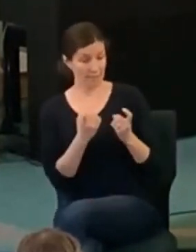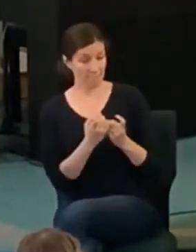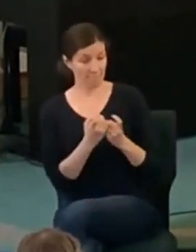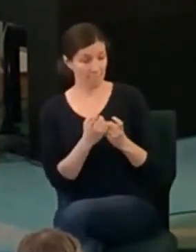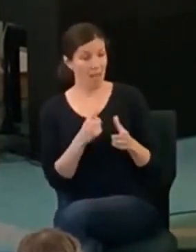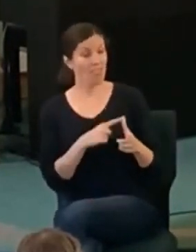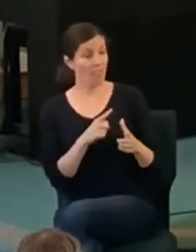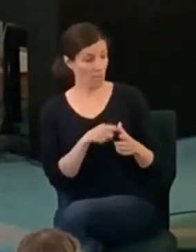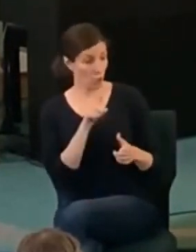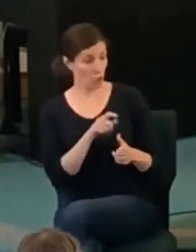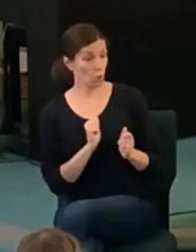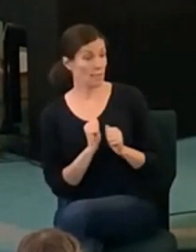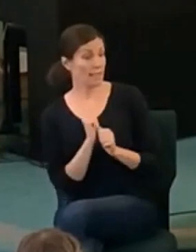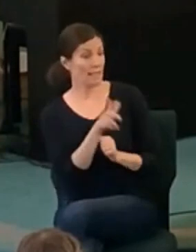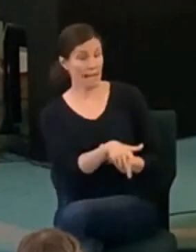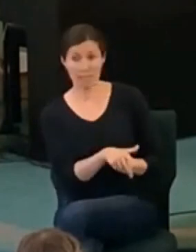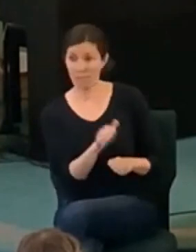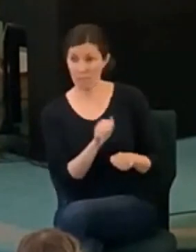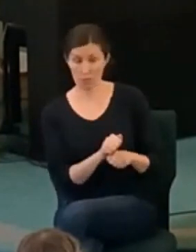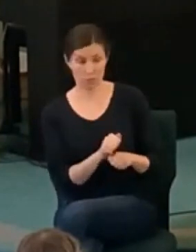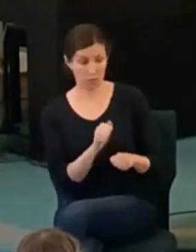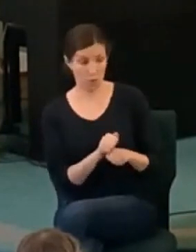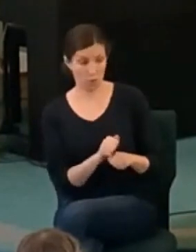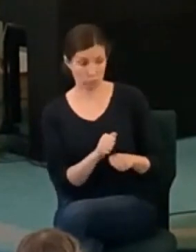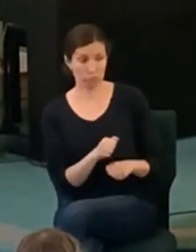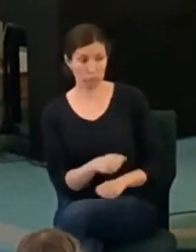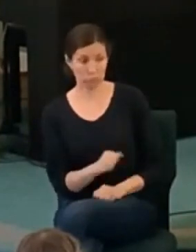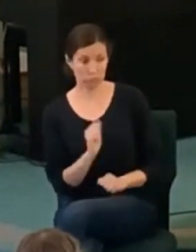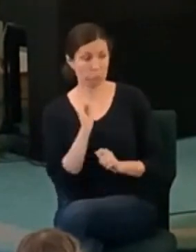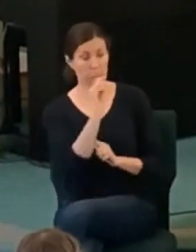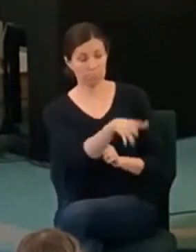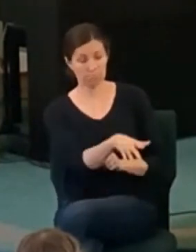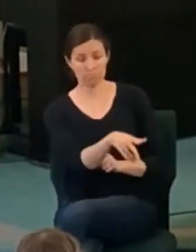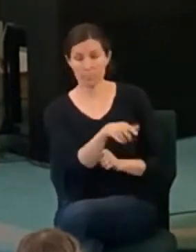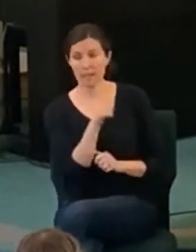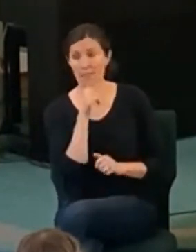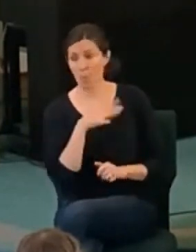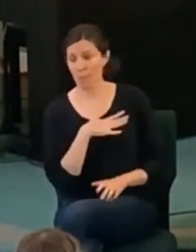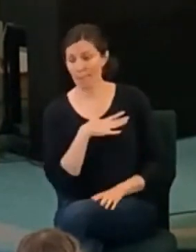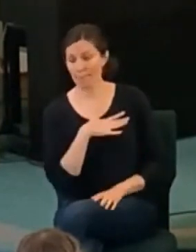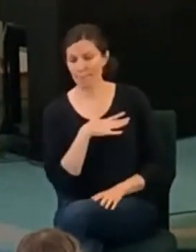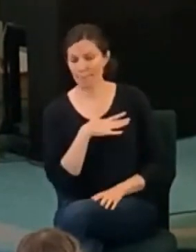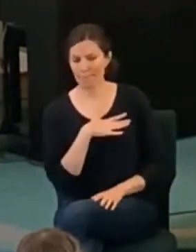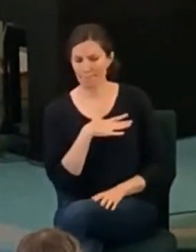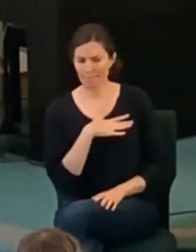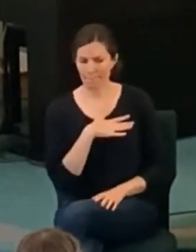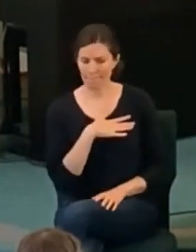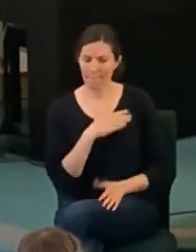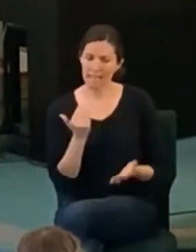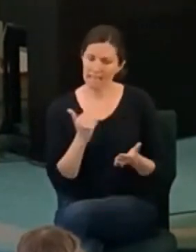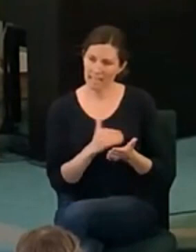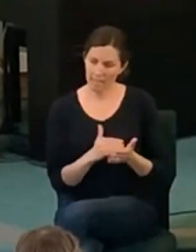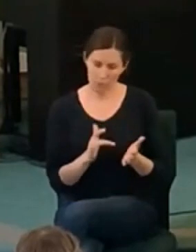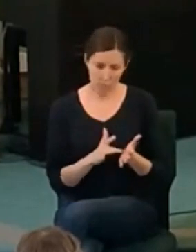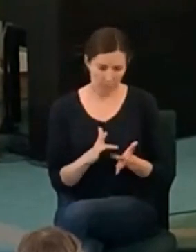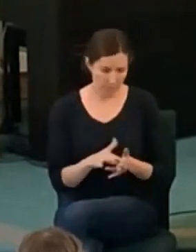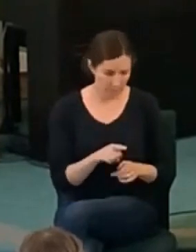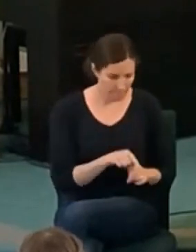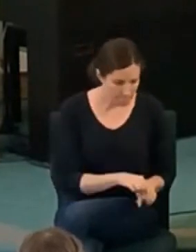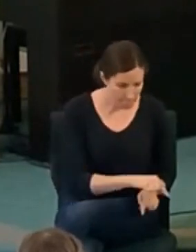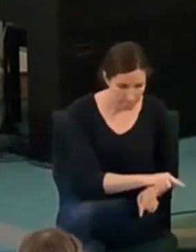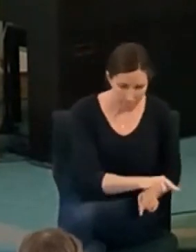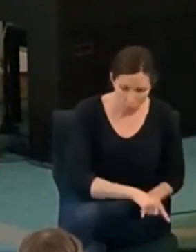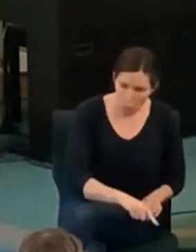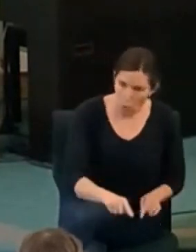It says, Jesus stooped down and with his finger wrote on the ground. But when they persisted in asking him,